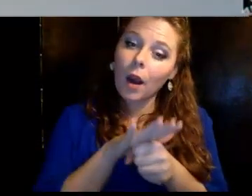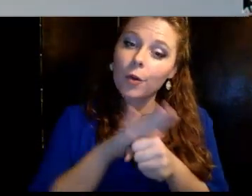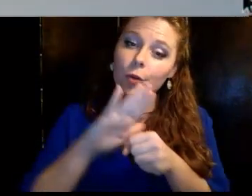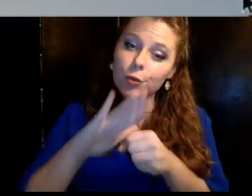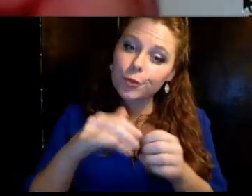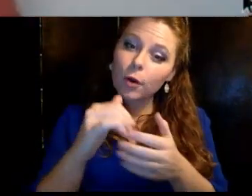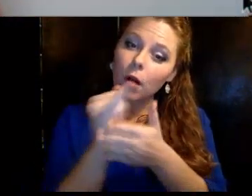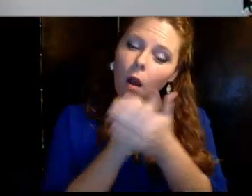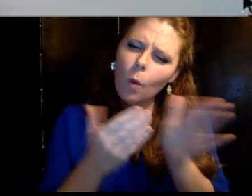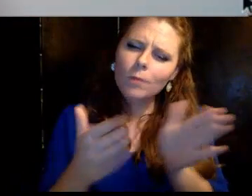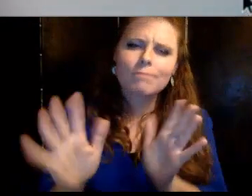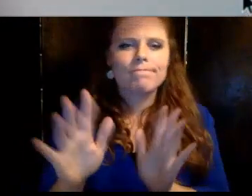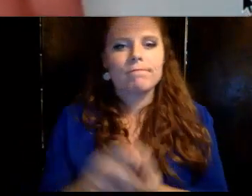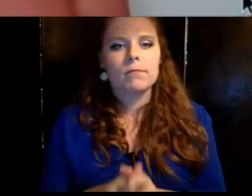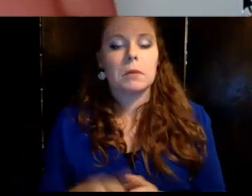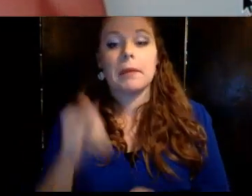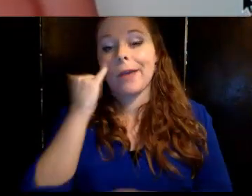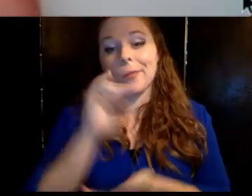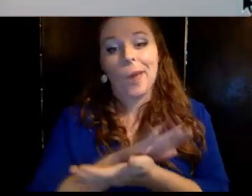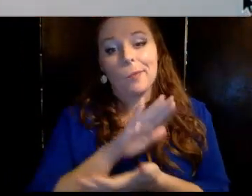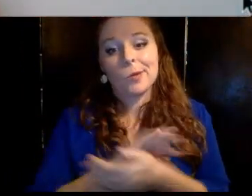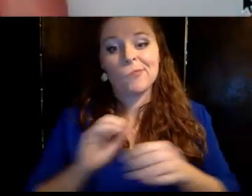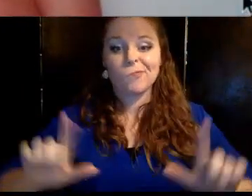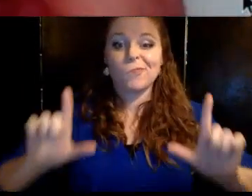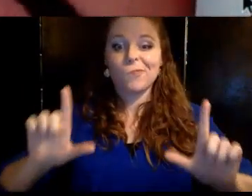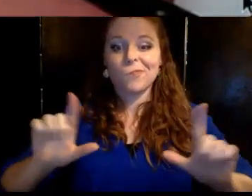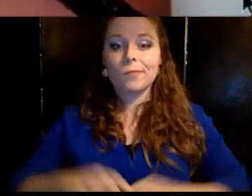artwork is organized. So say this is your paper